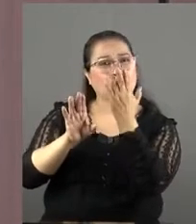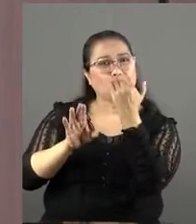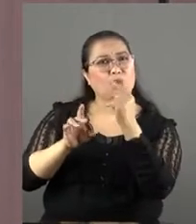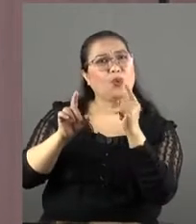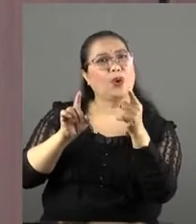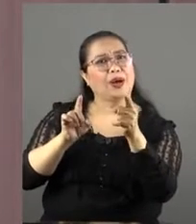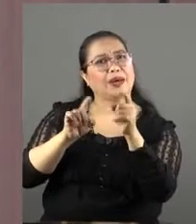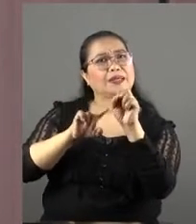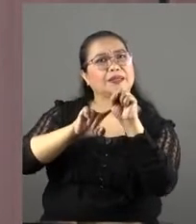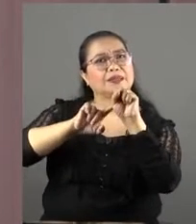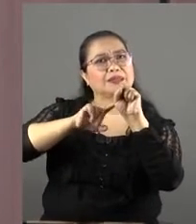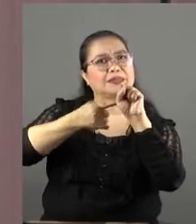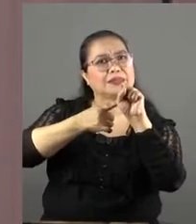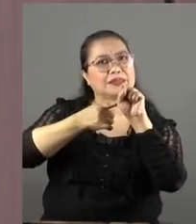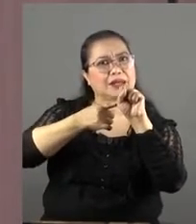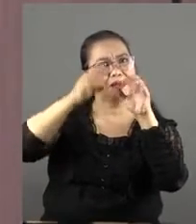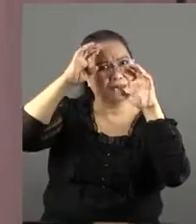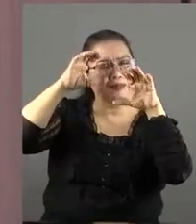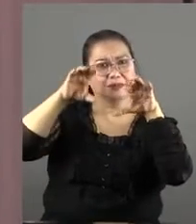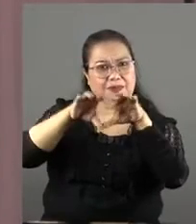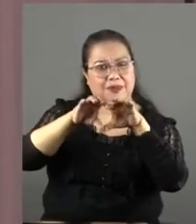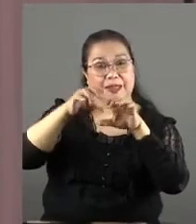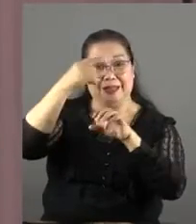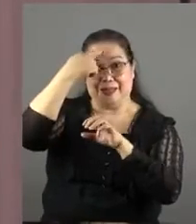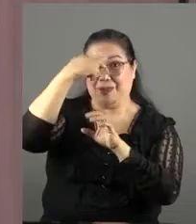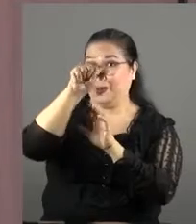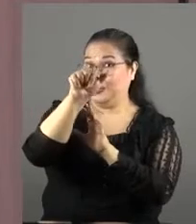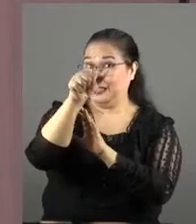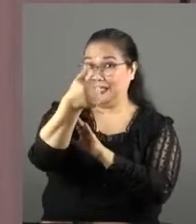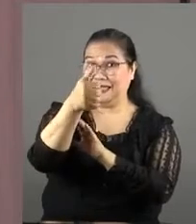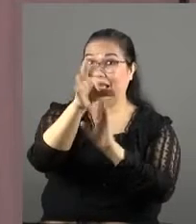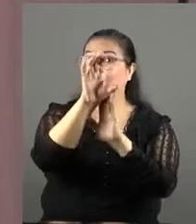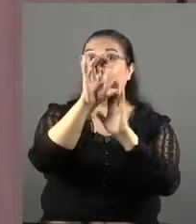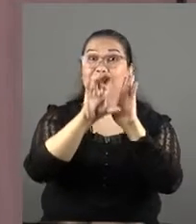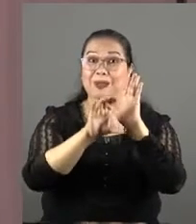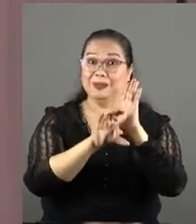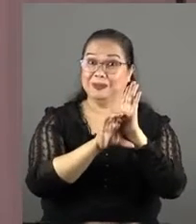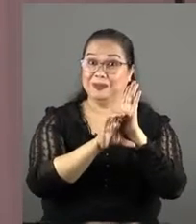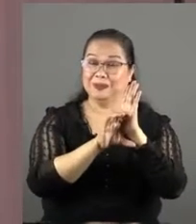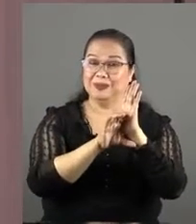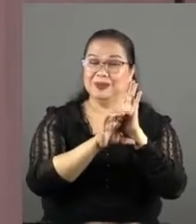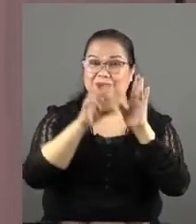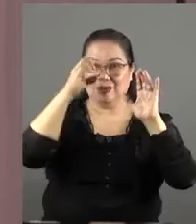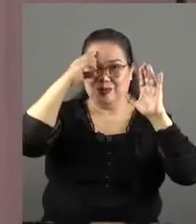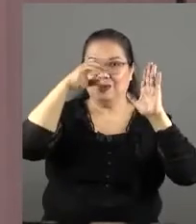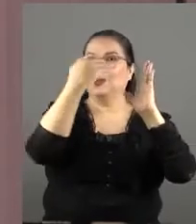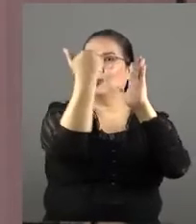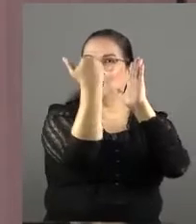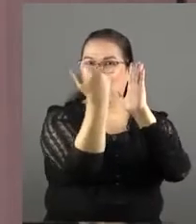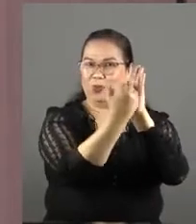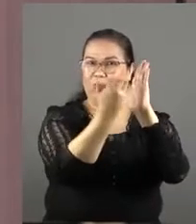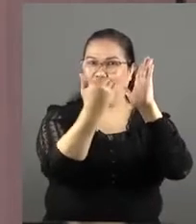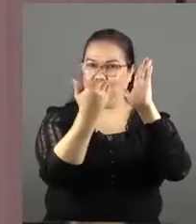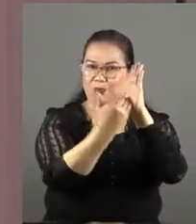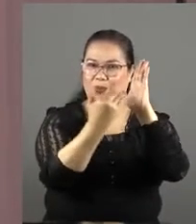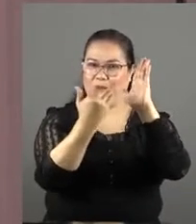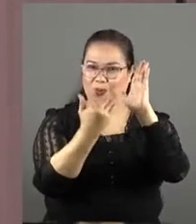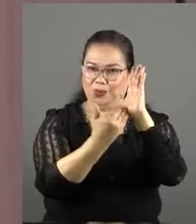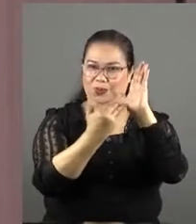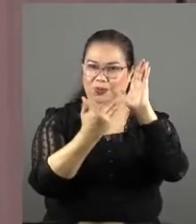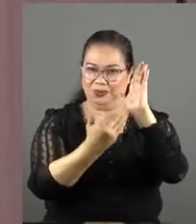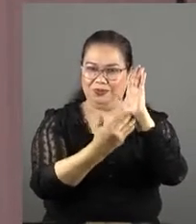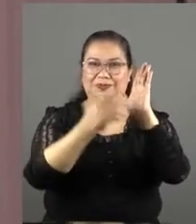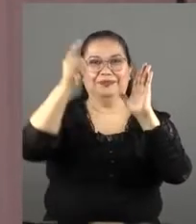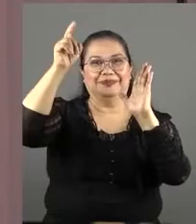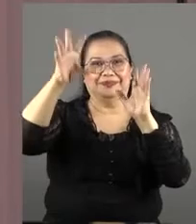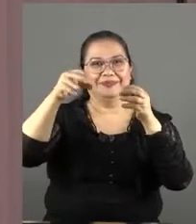it the initial covenant, Pastor? Because the Ten Commandments were a conditional situation God gave